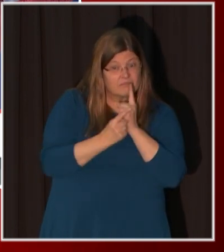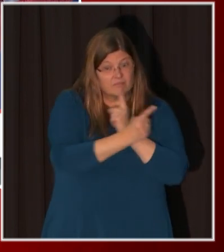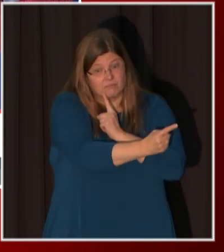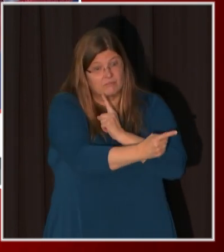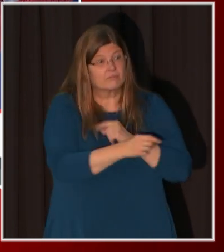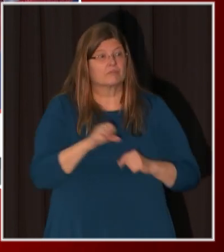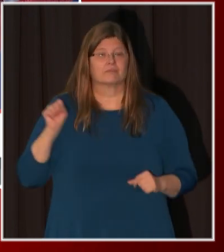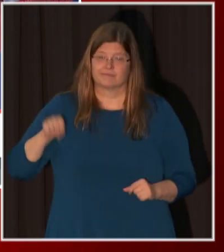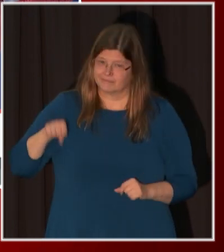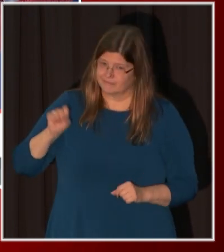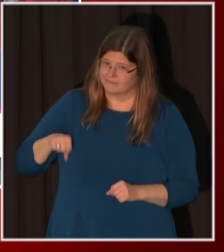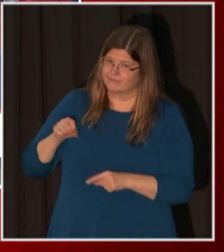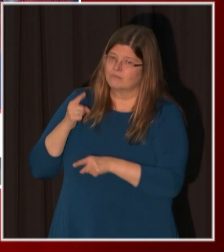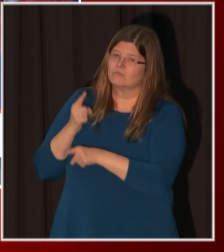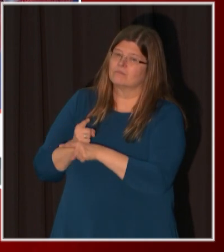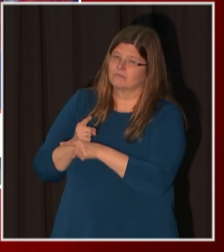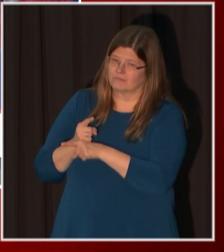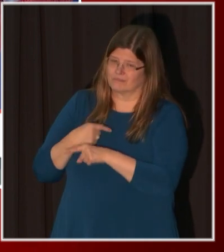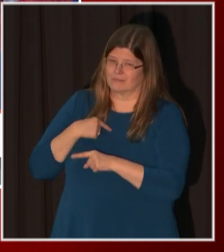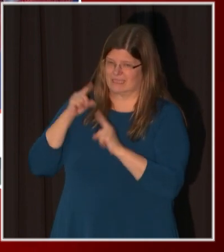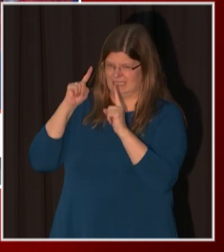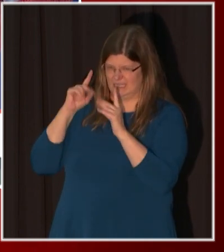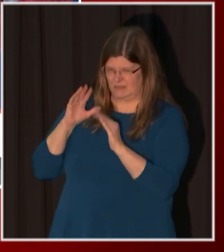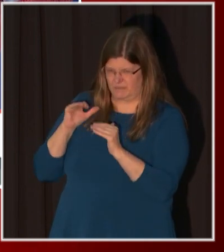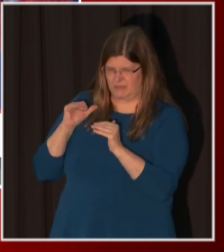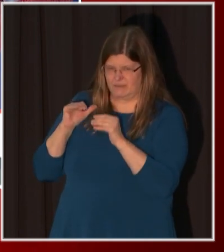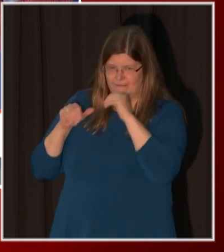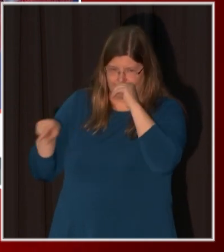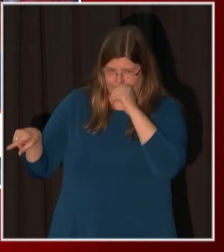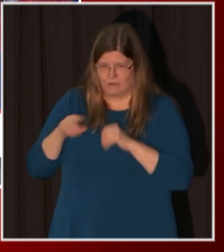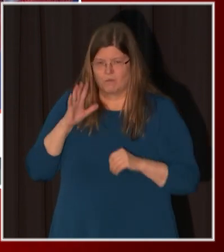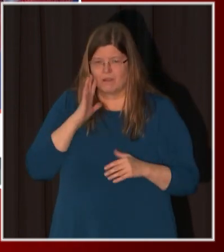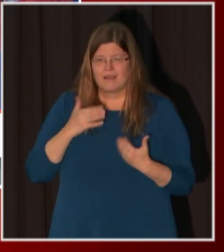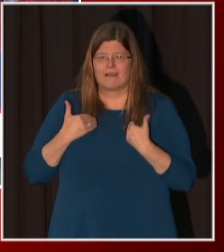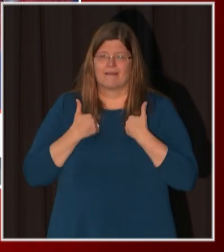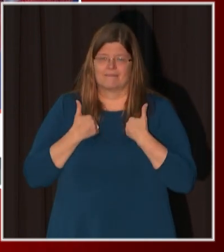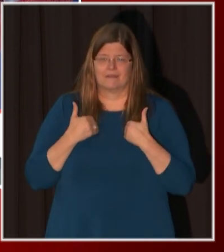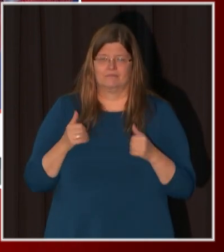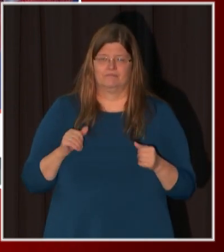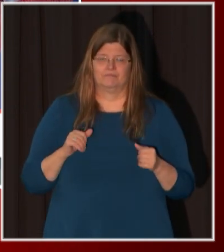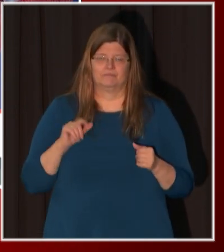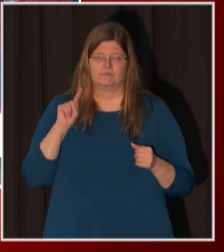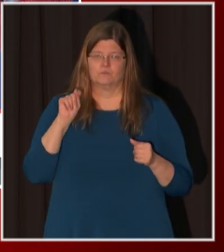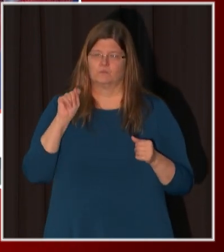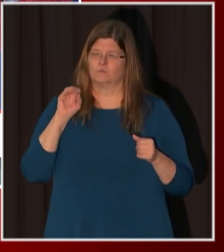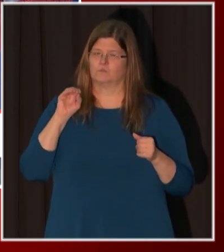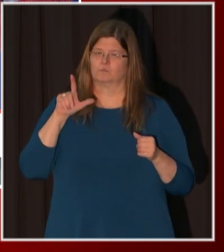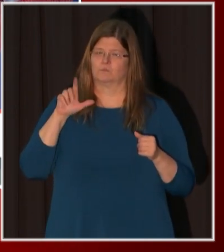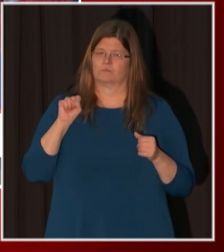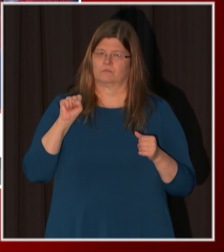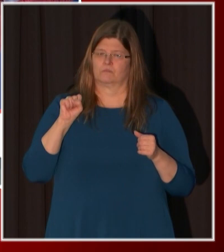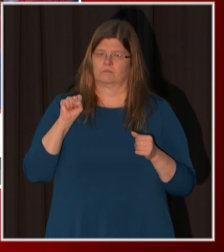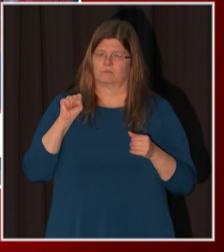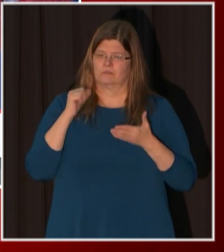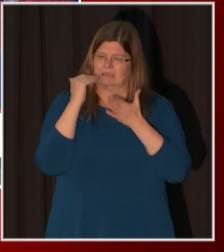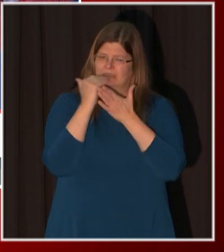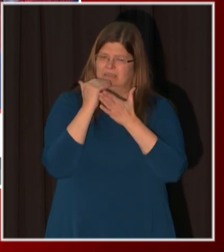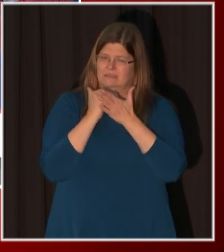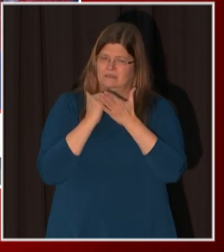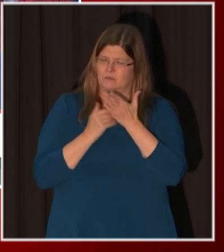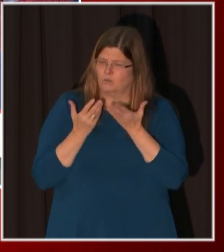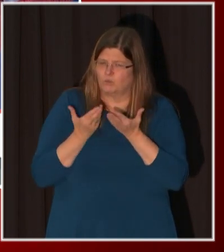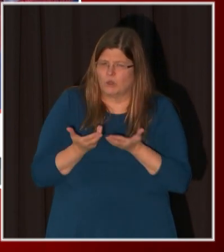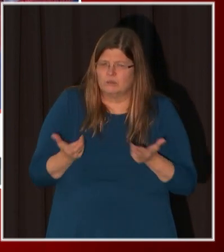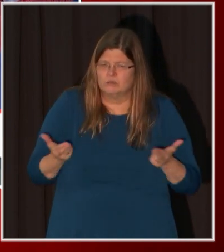that they will also be pulling together a toolbox of resources for people in the various sectors,